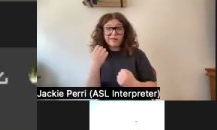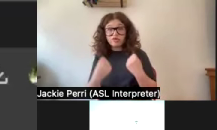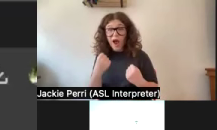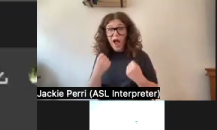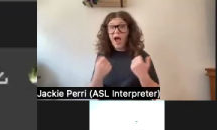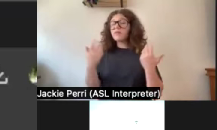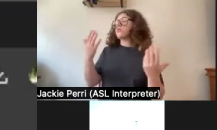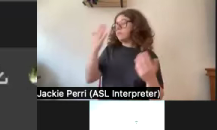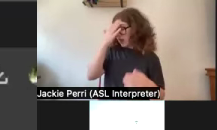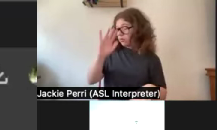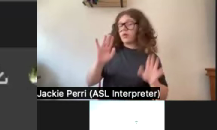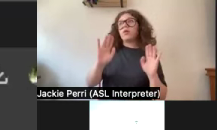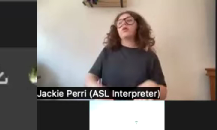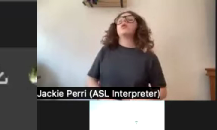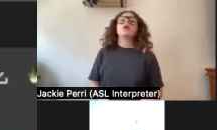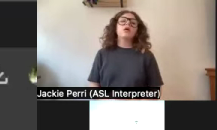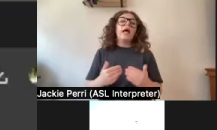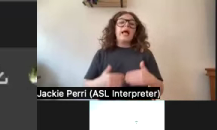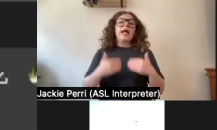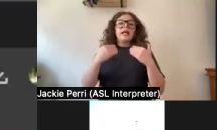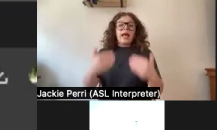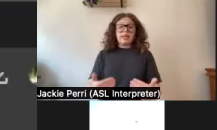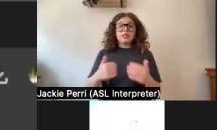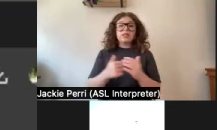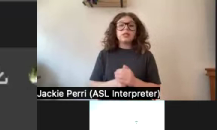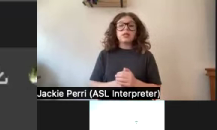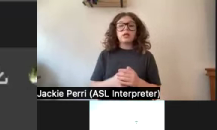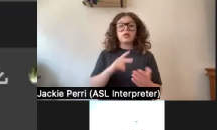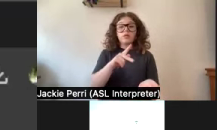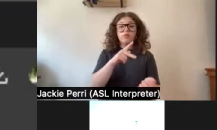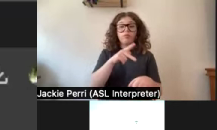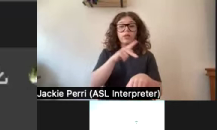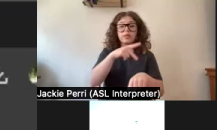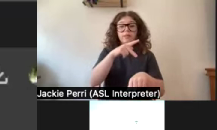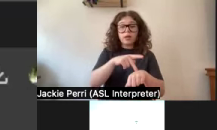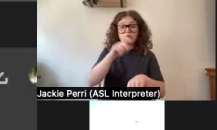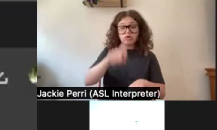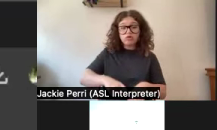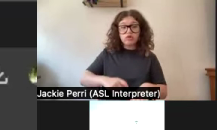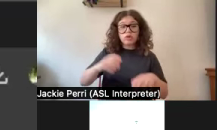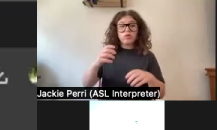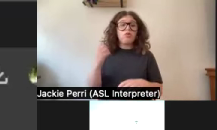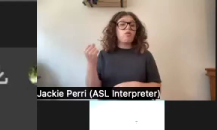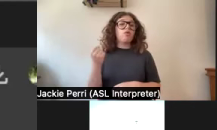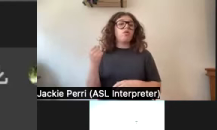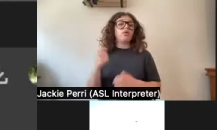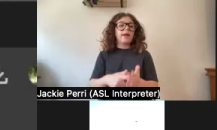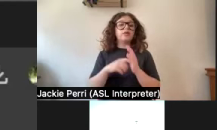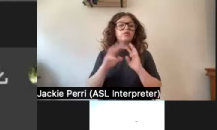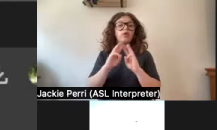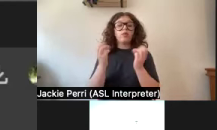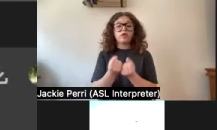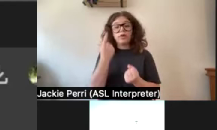The next one. So principals should hold mandatory workshops for parents to provide an overview of the